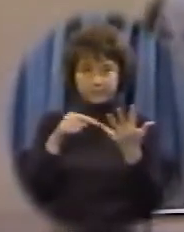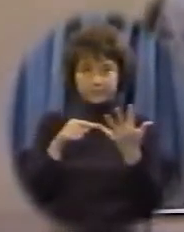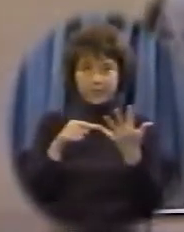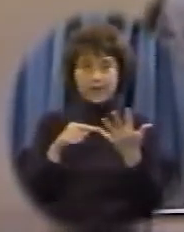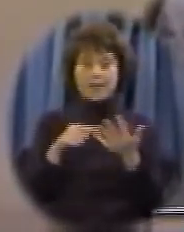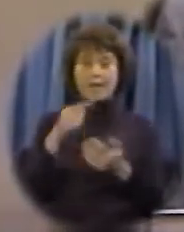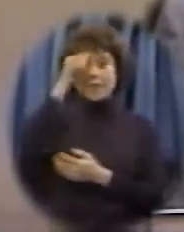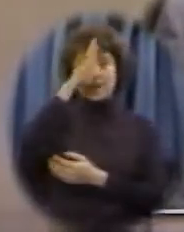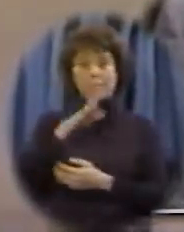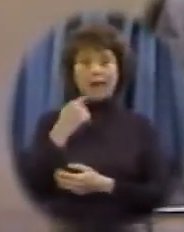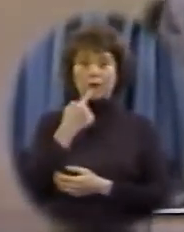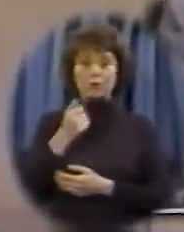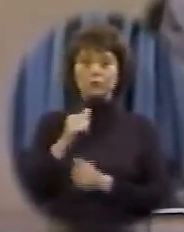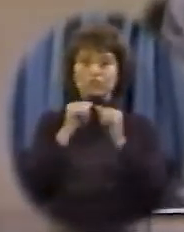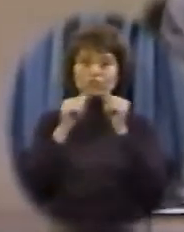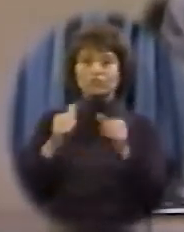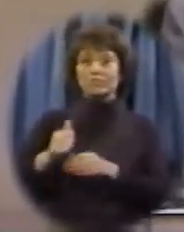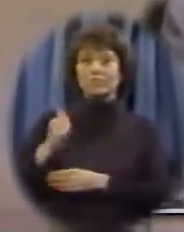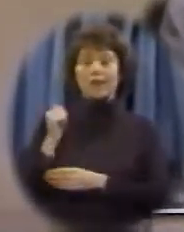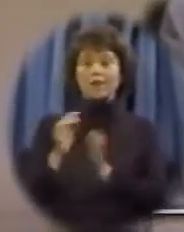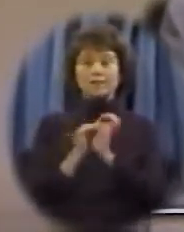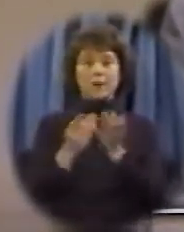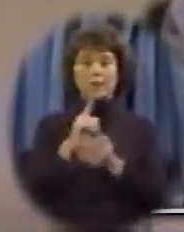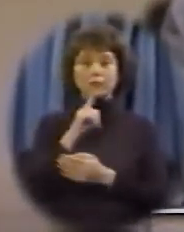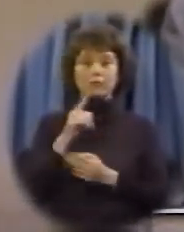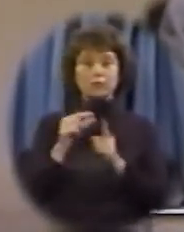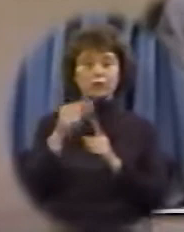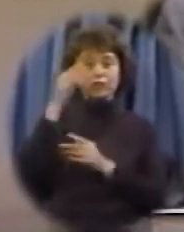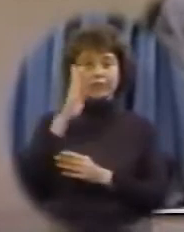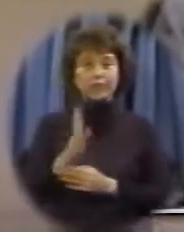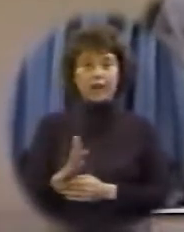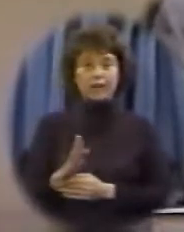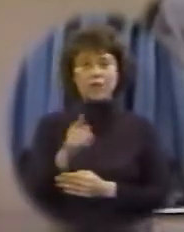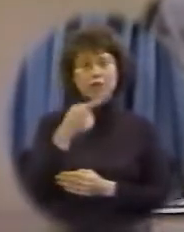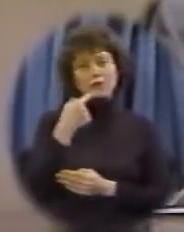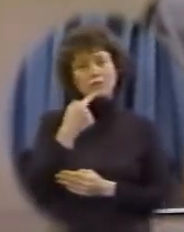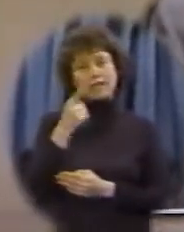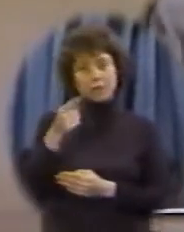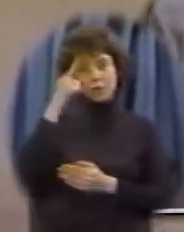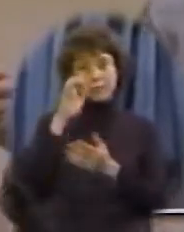the Bible as the Word of God. You say, Brother Lakin, you believe a man denies the